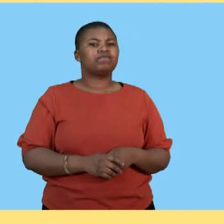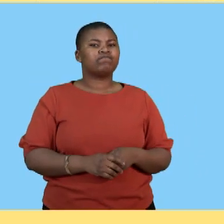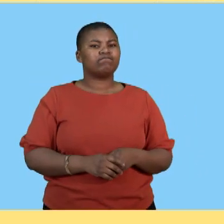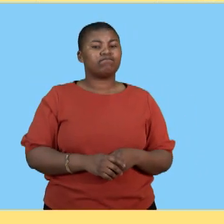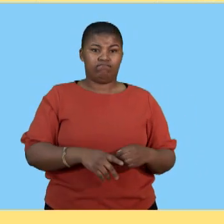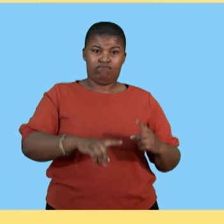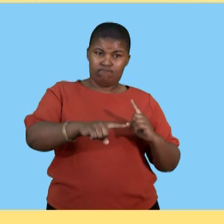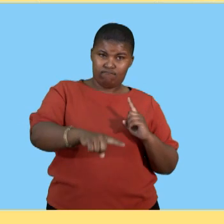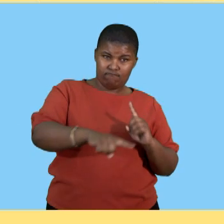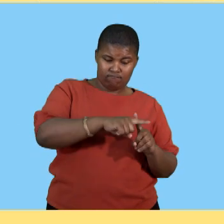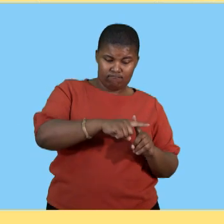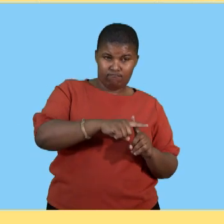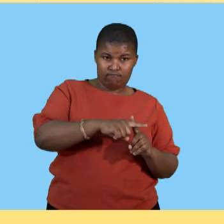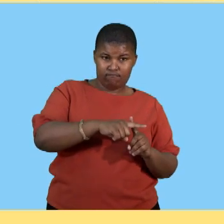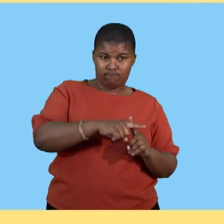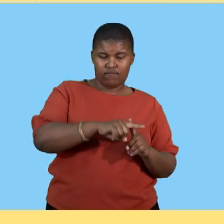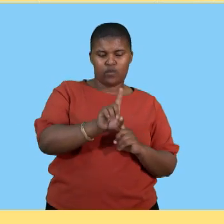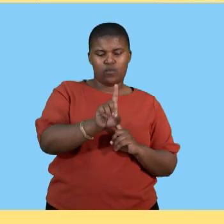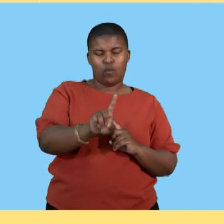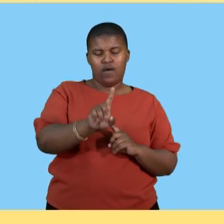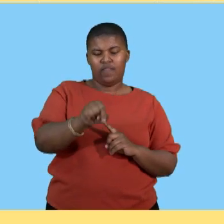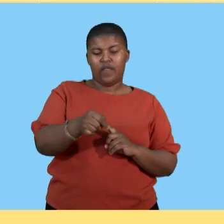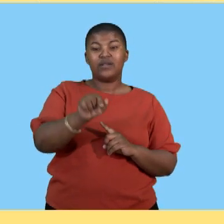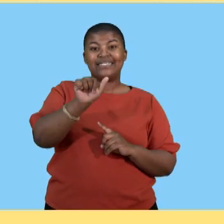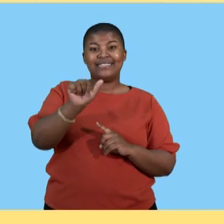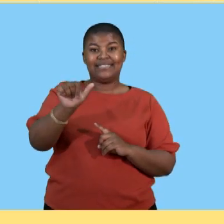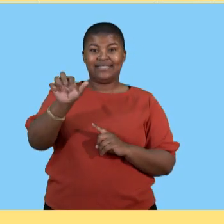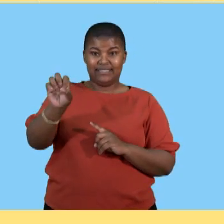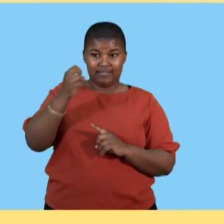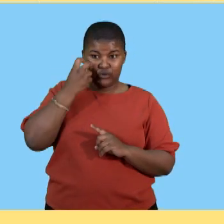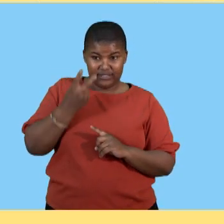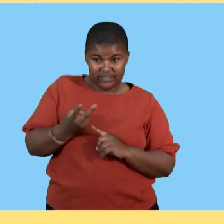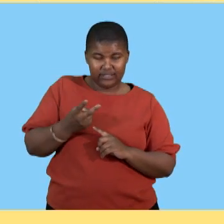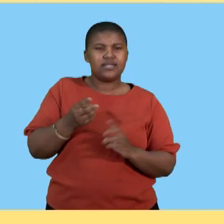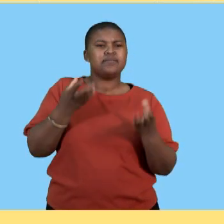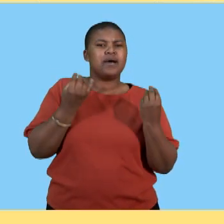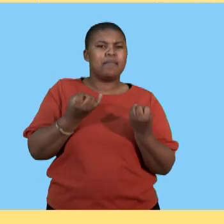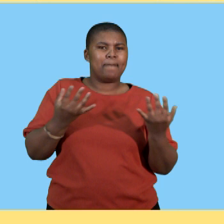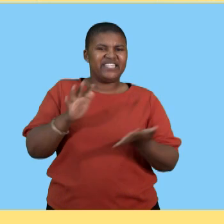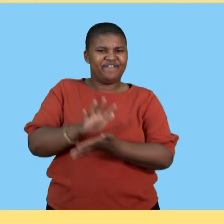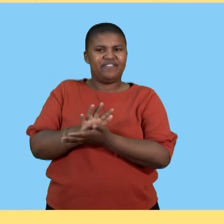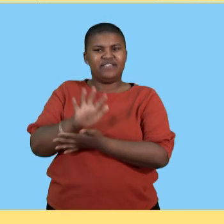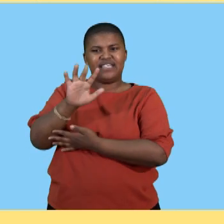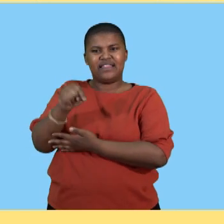add 1,660. So we come and say plus 1,660. Then we end up with